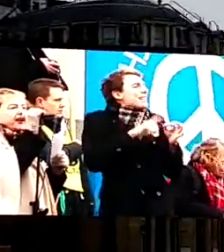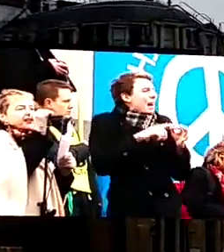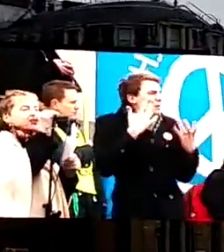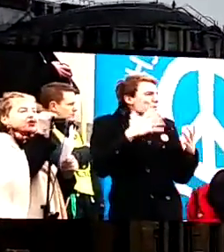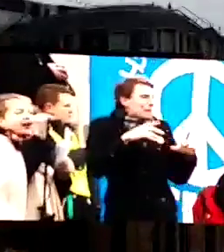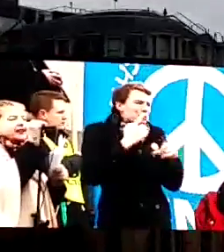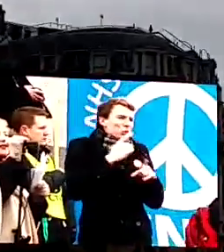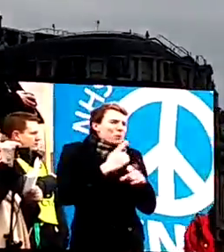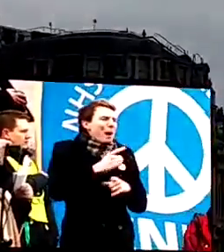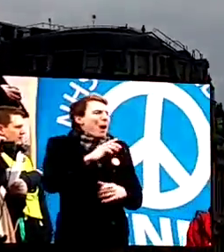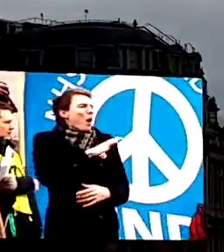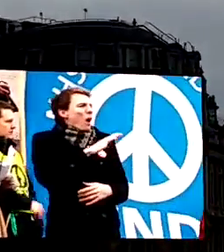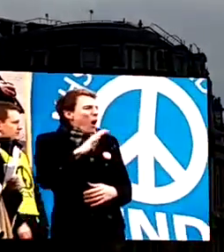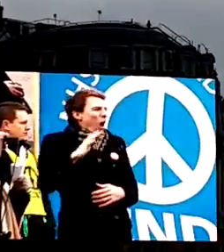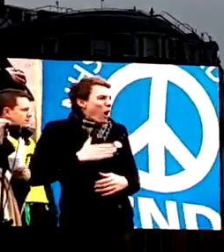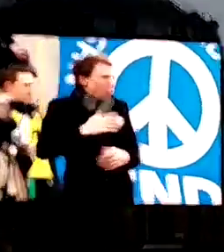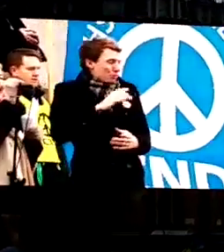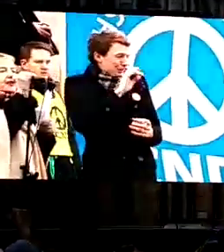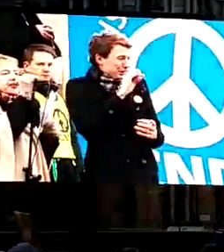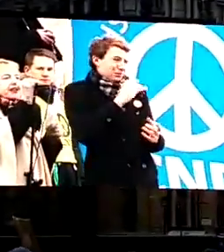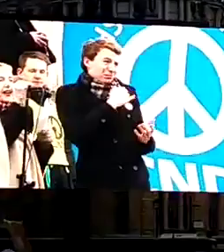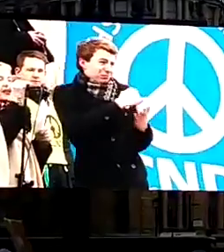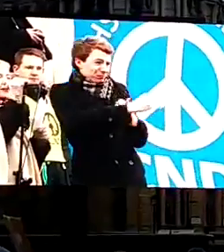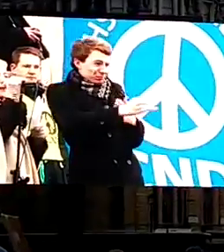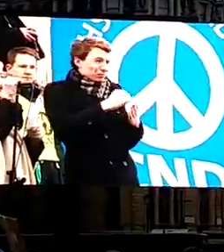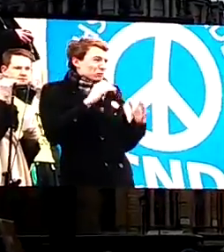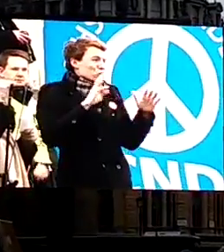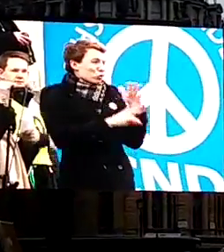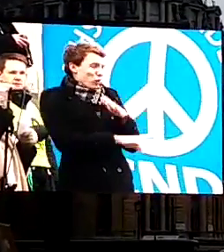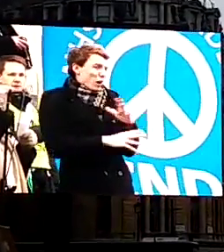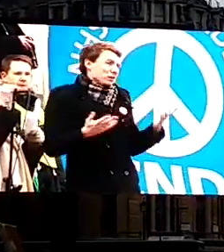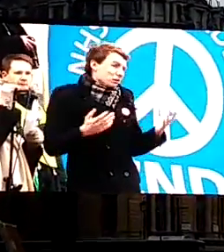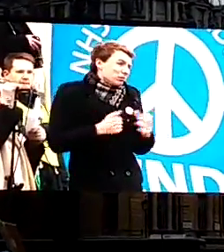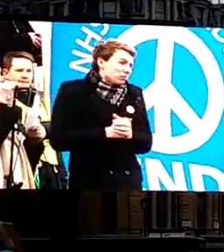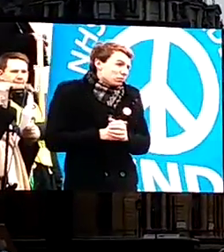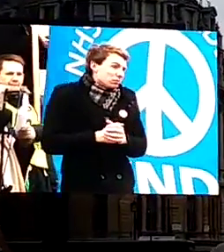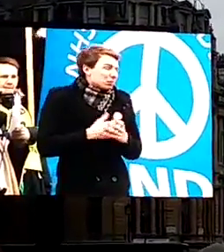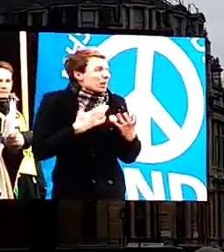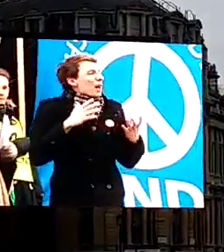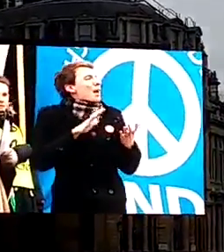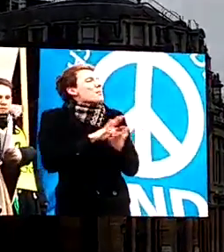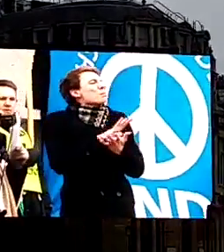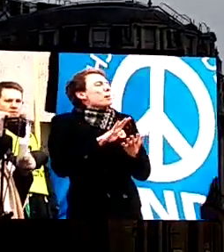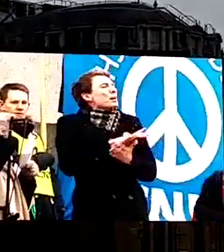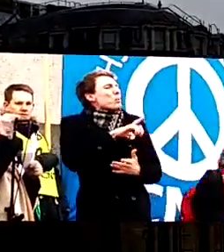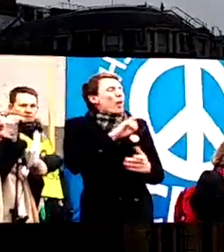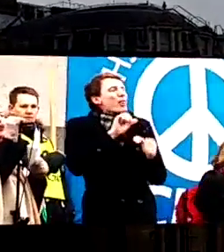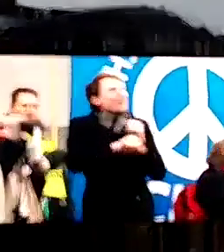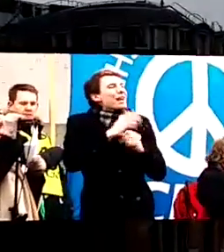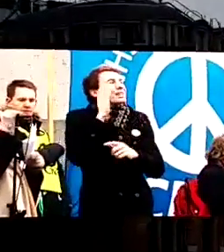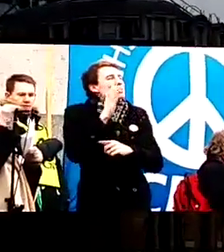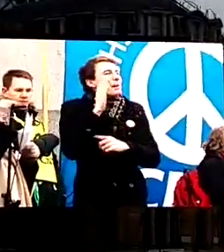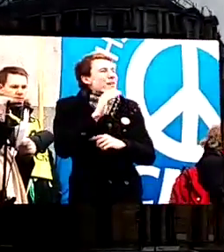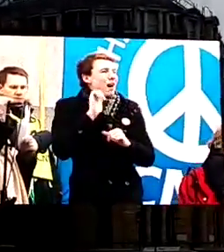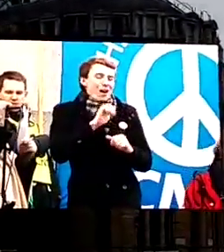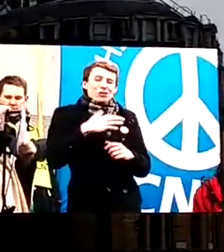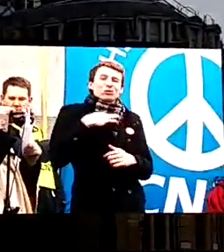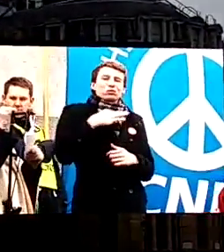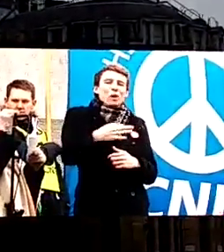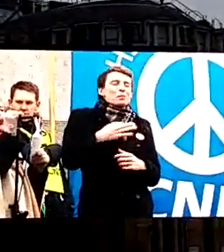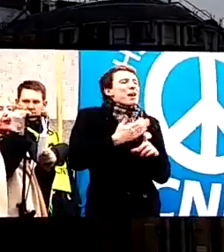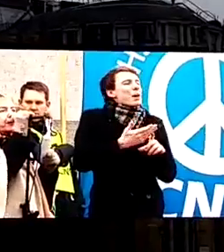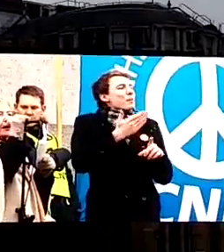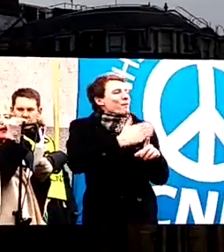turning against Trident. I'm pleased to say that our next speaker represents a former military